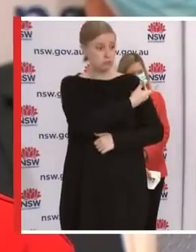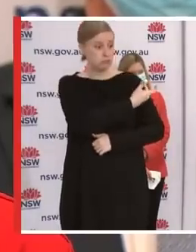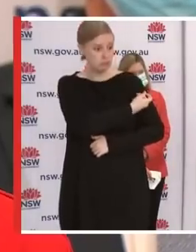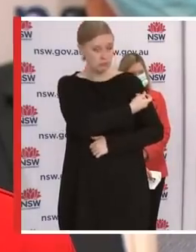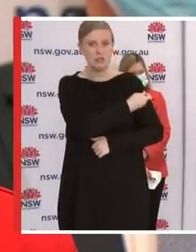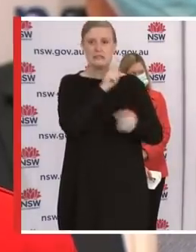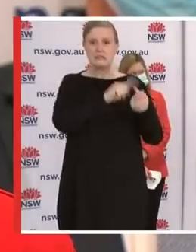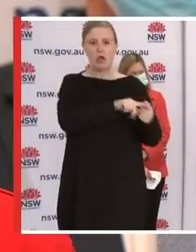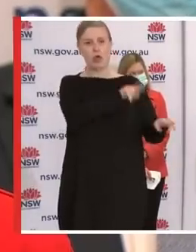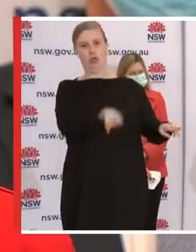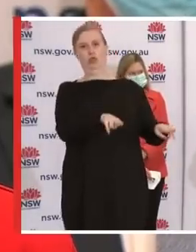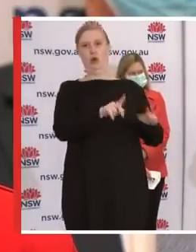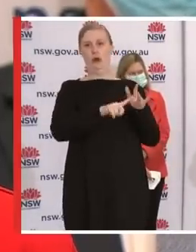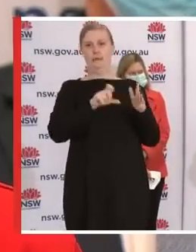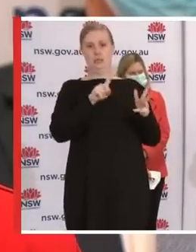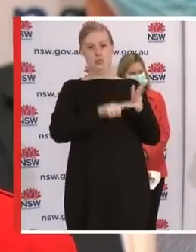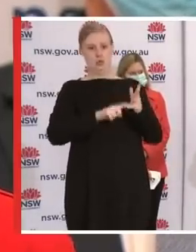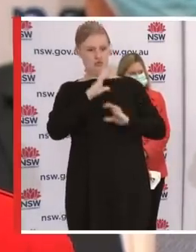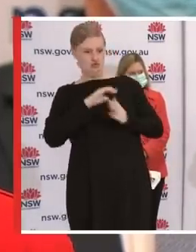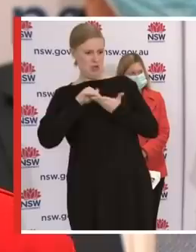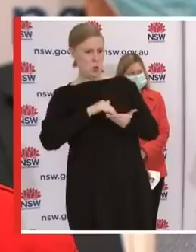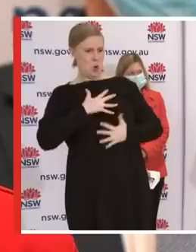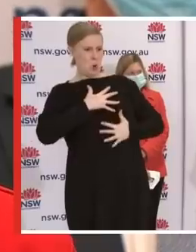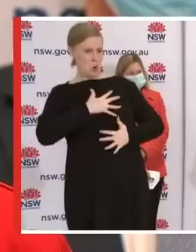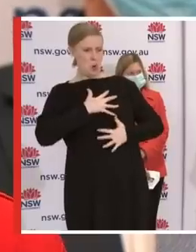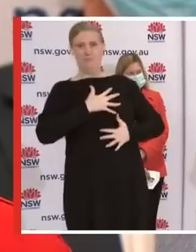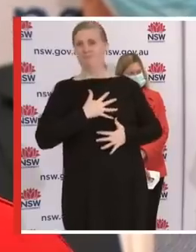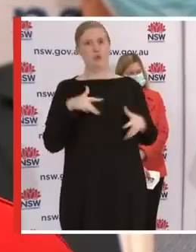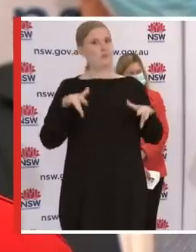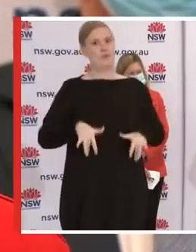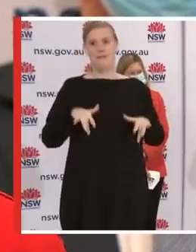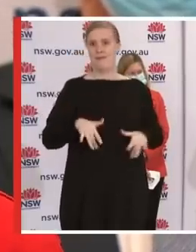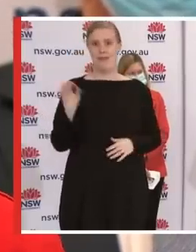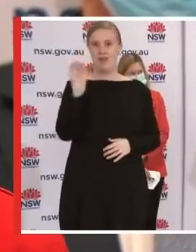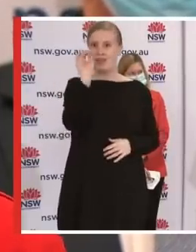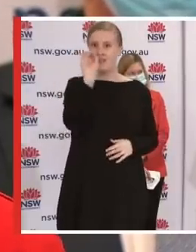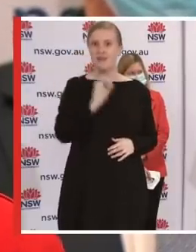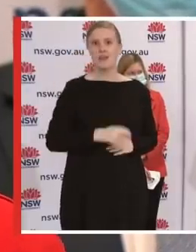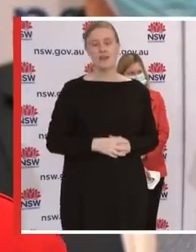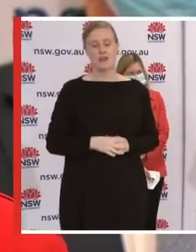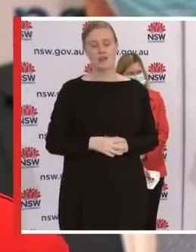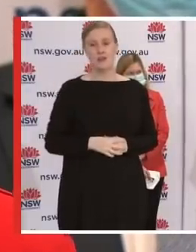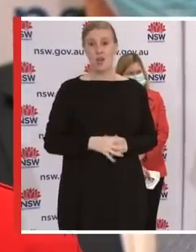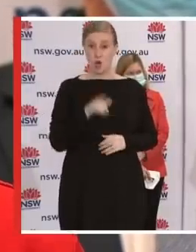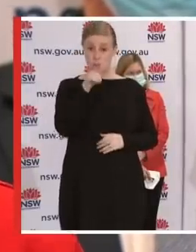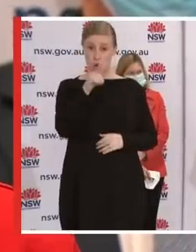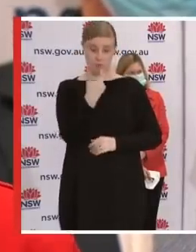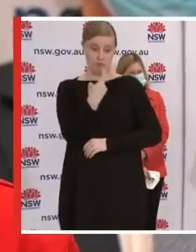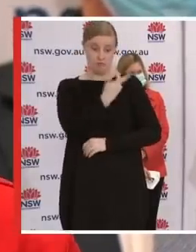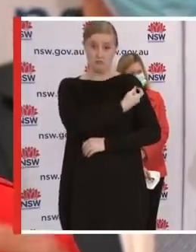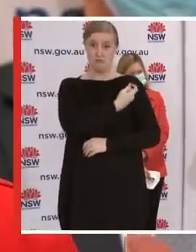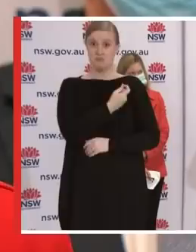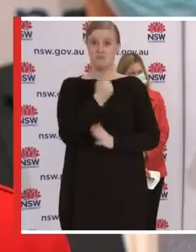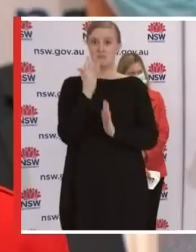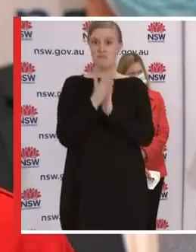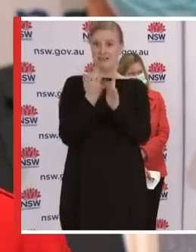vaccines. And if people get themselves vaccinated, they're helping themselves, because you'll stop yourself getting sick. You're going to stop